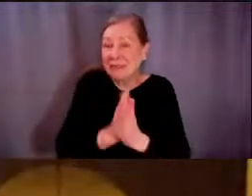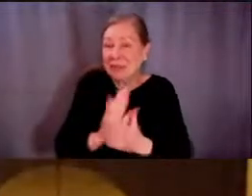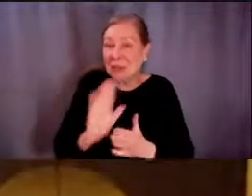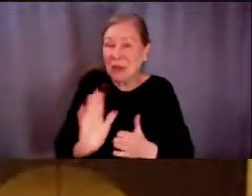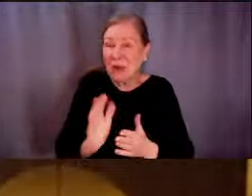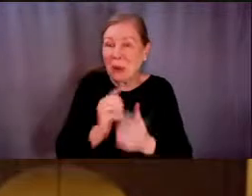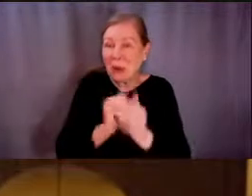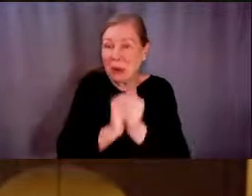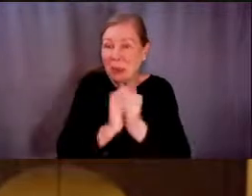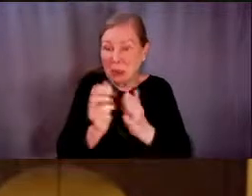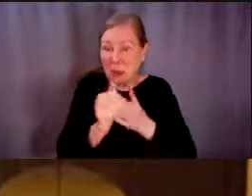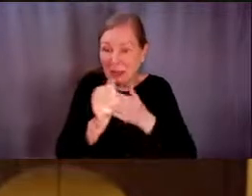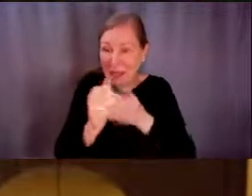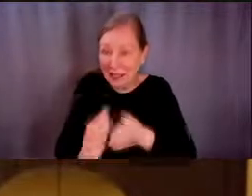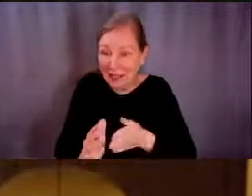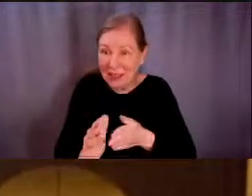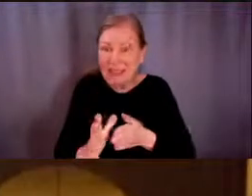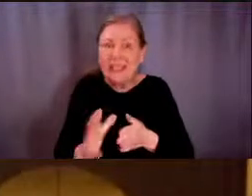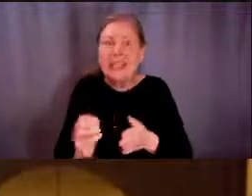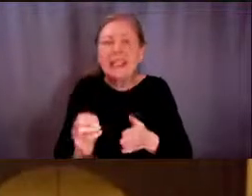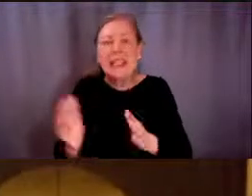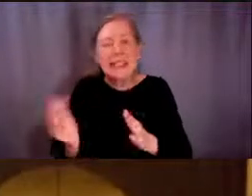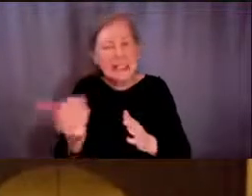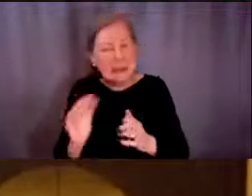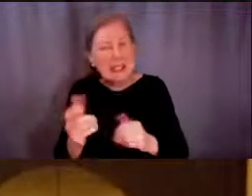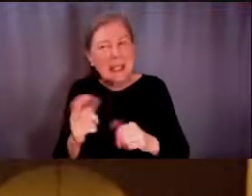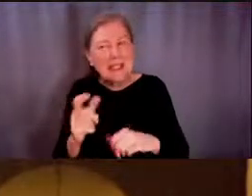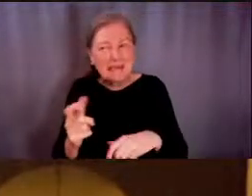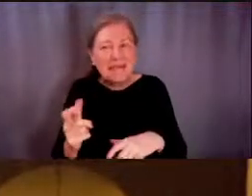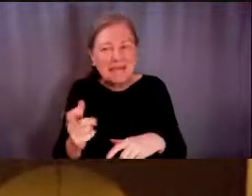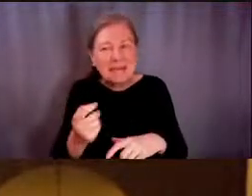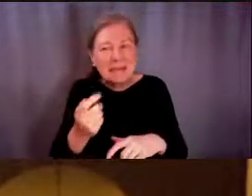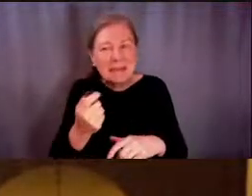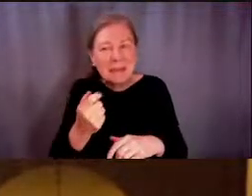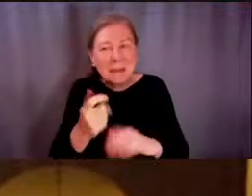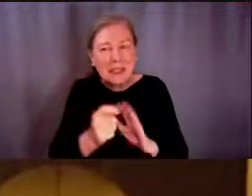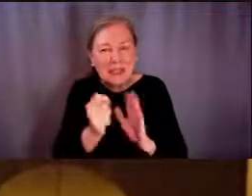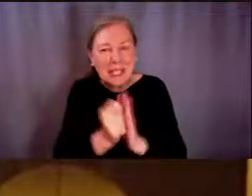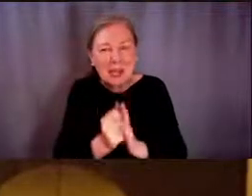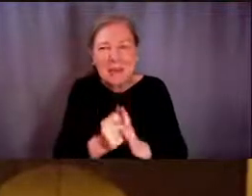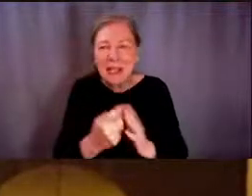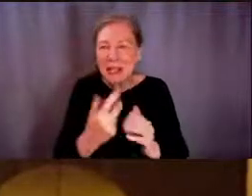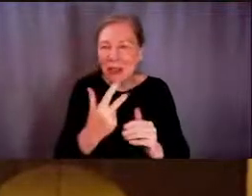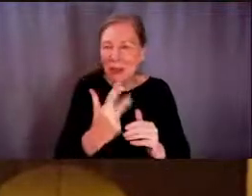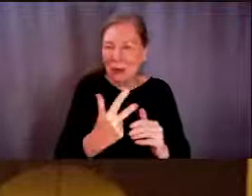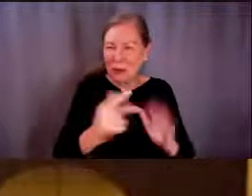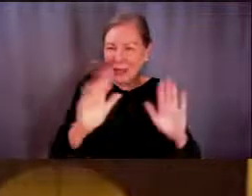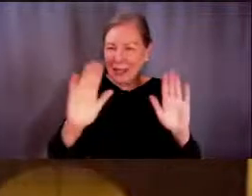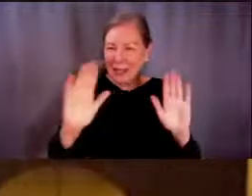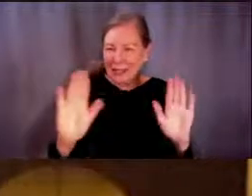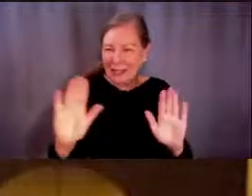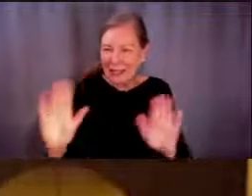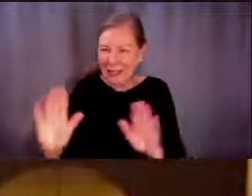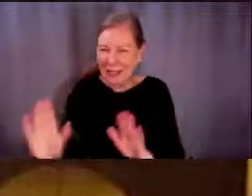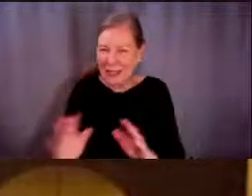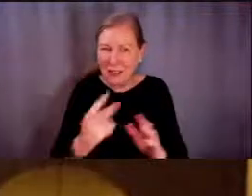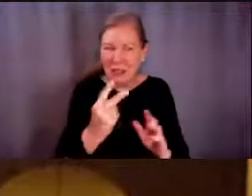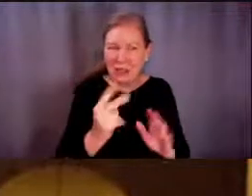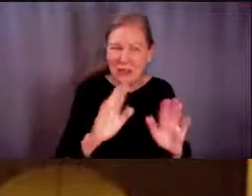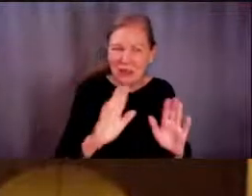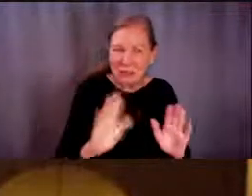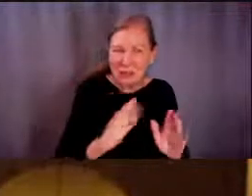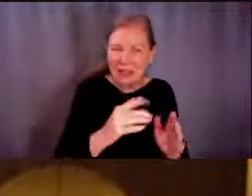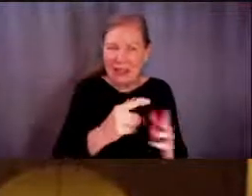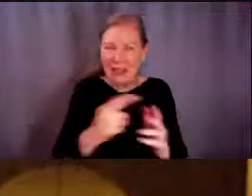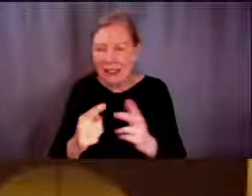since we've got to worship with you. It was a three Sunday in a row week last week where there's two Sundays with Sarah and then one